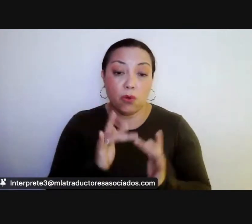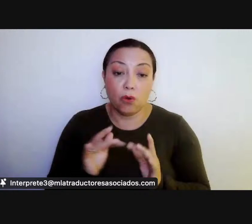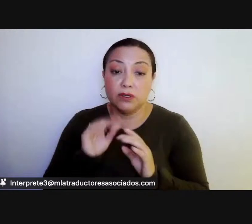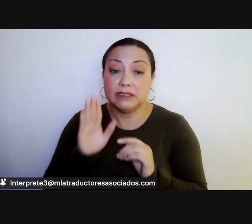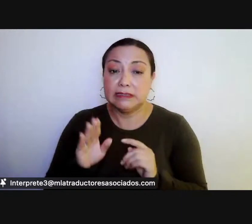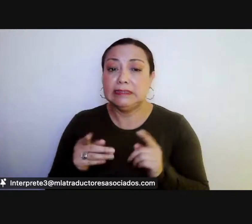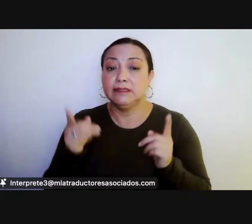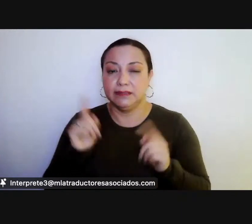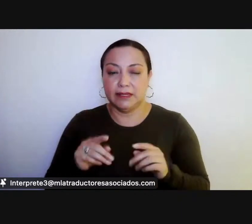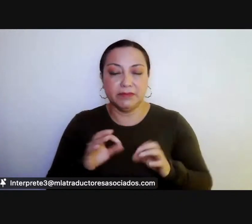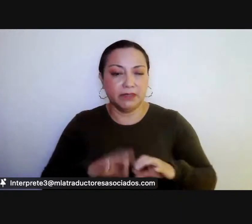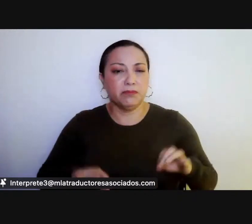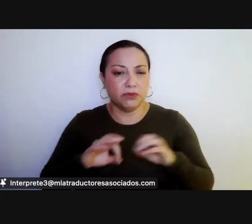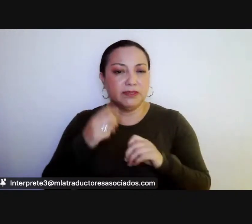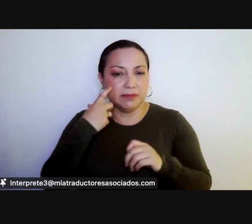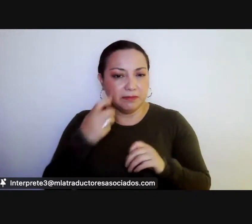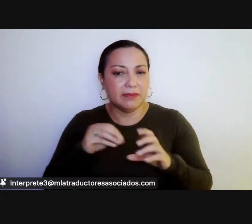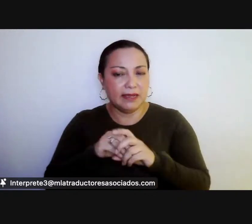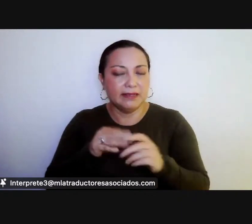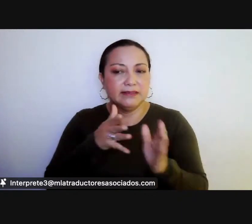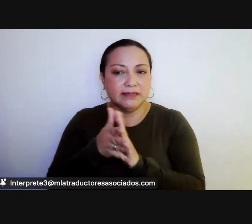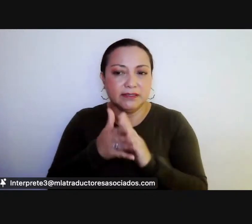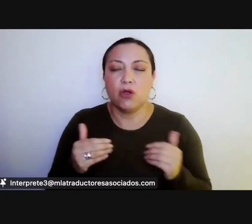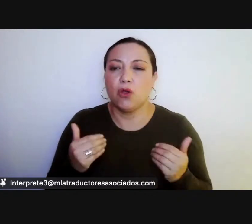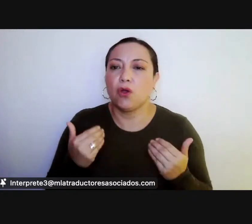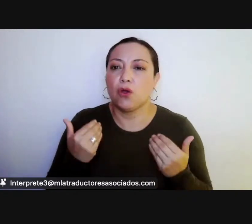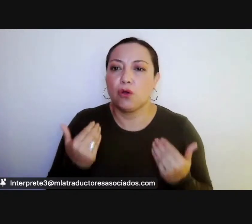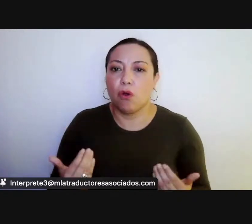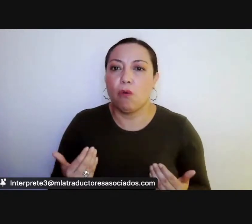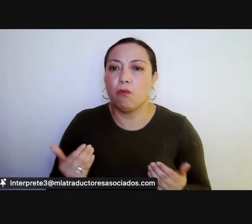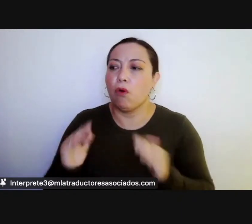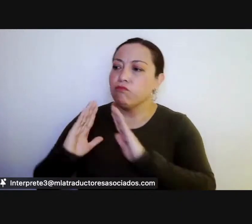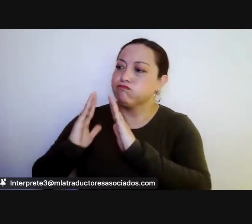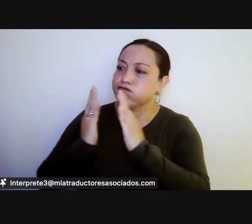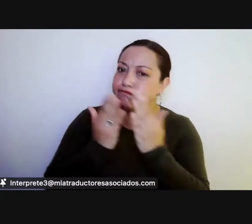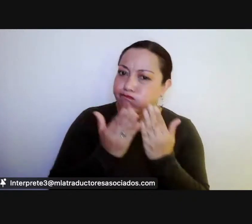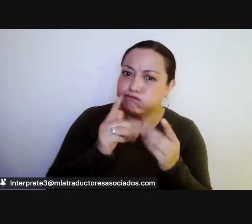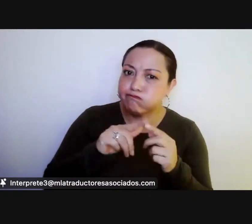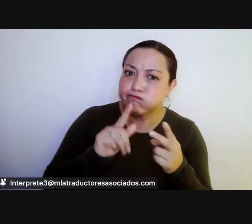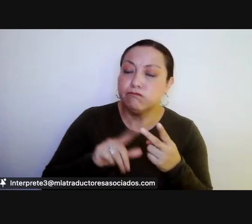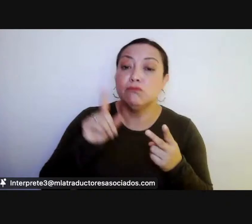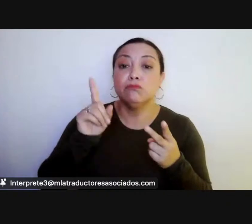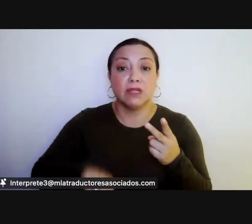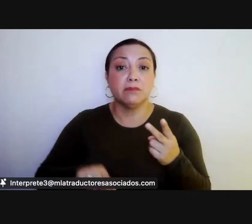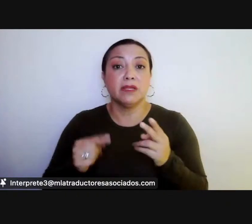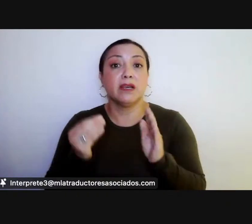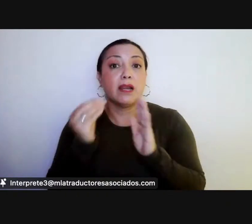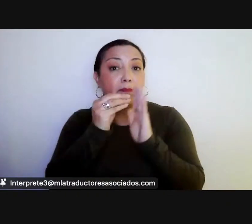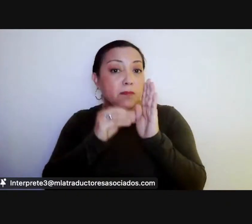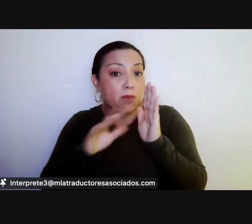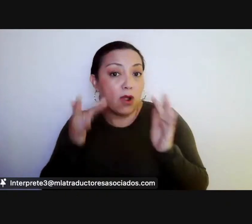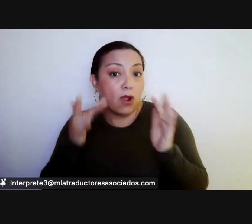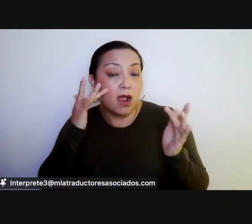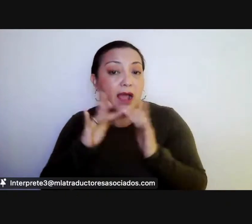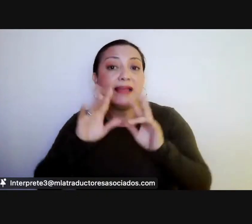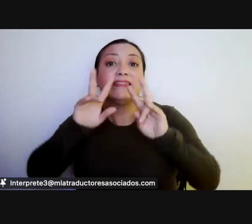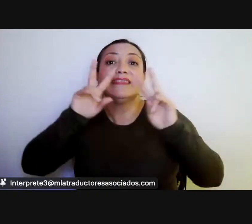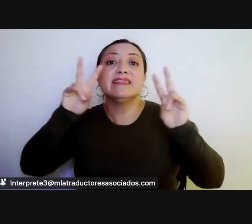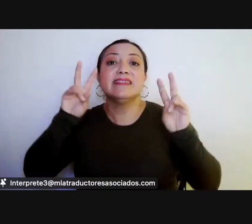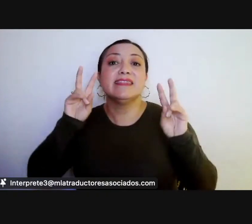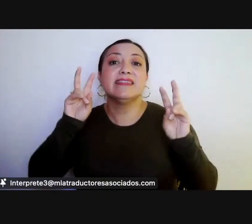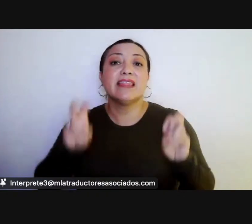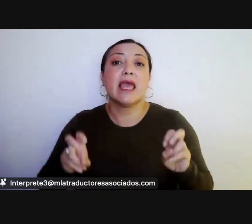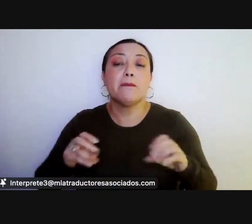environment, since we are all interconnected. So I've been looking at